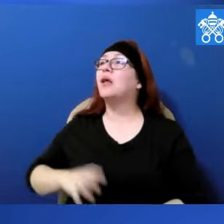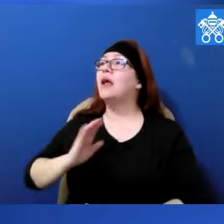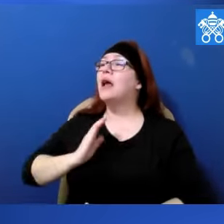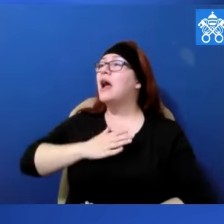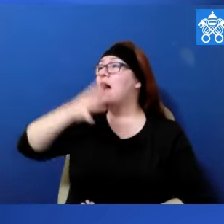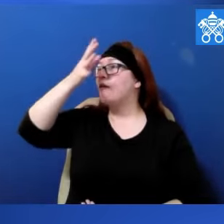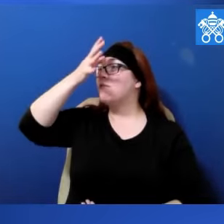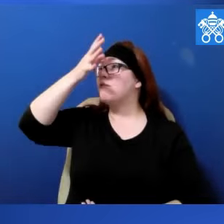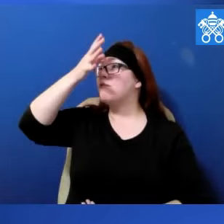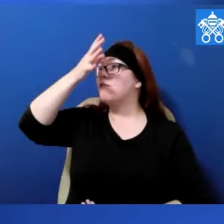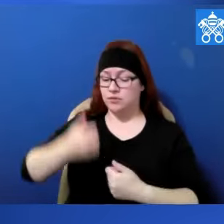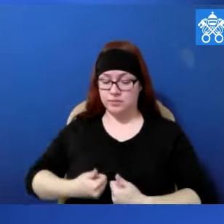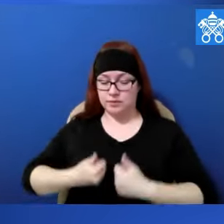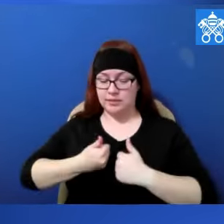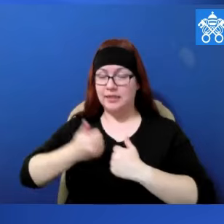Father.